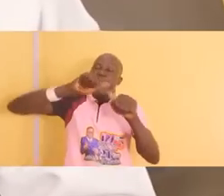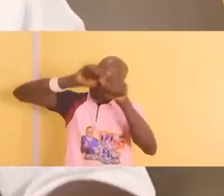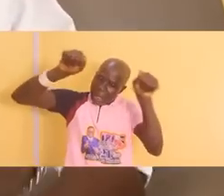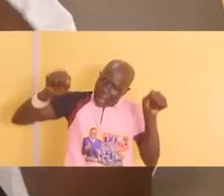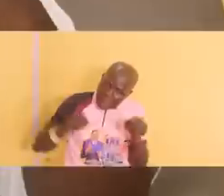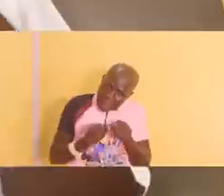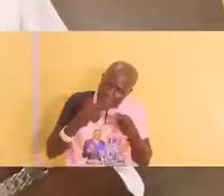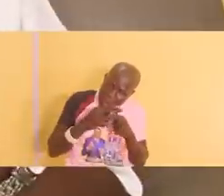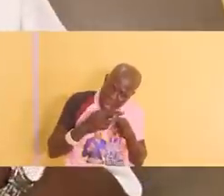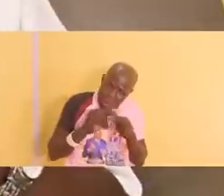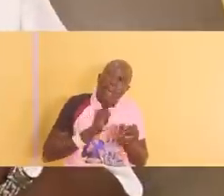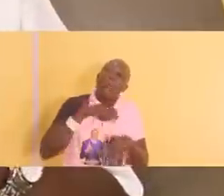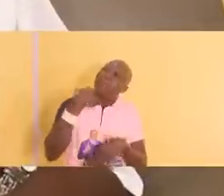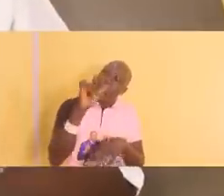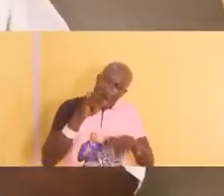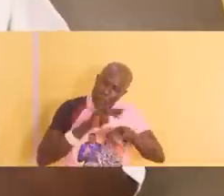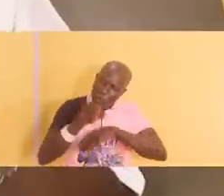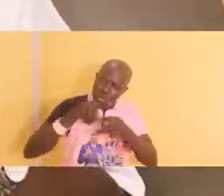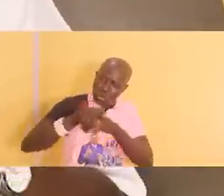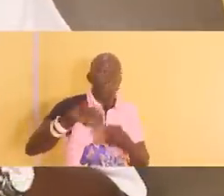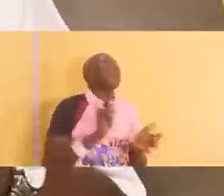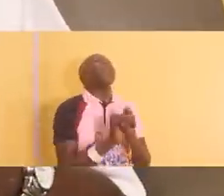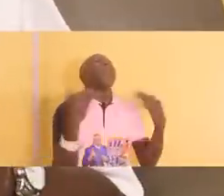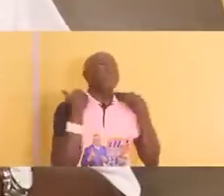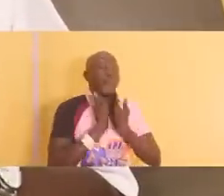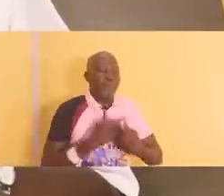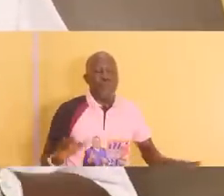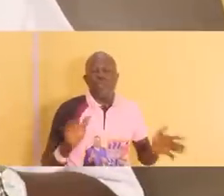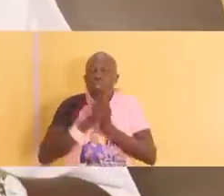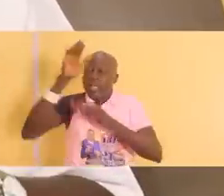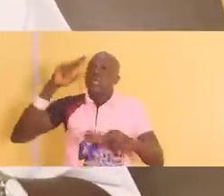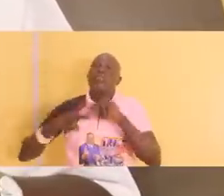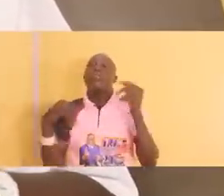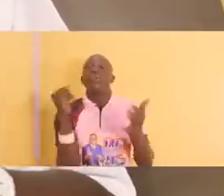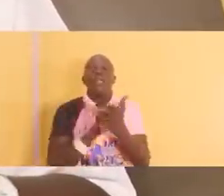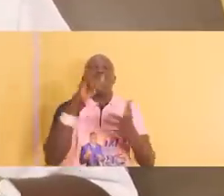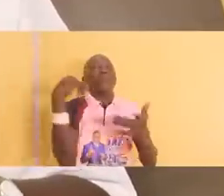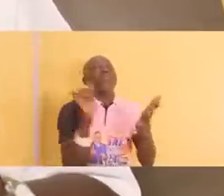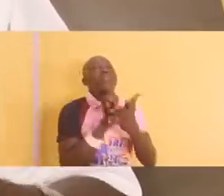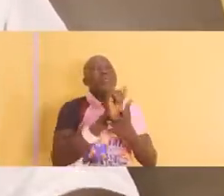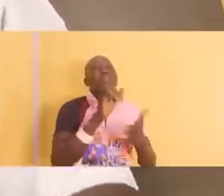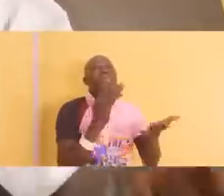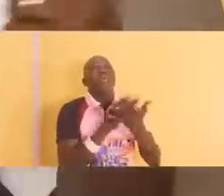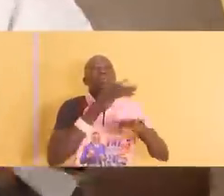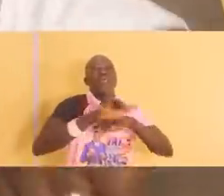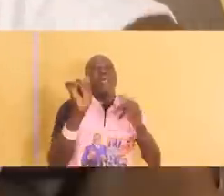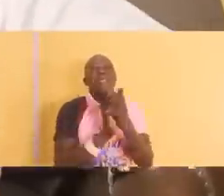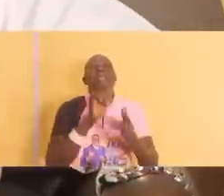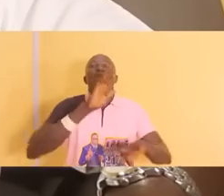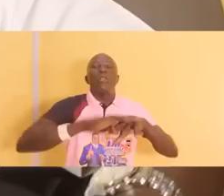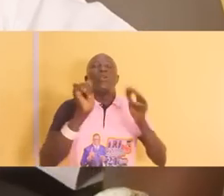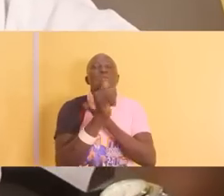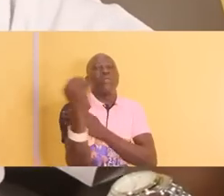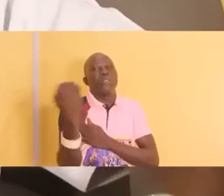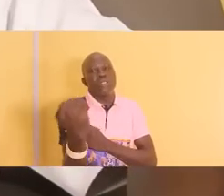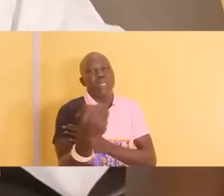You are nearby. But the day is set for you. I've delivered the message to you. I am free. Let ye yin. After this. Let ye yin. After this. So bad you're just